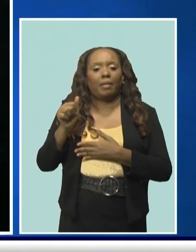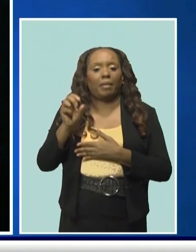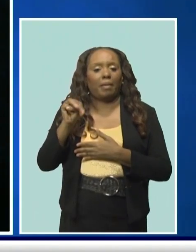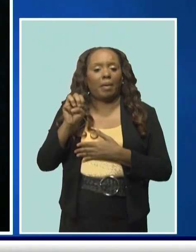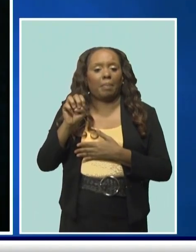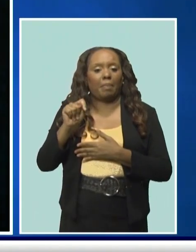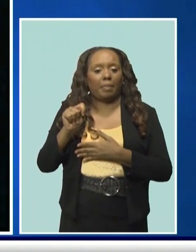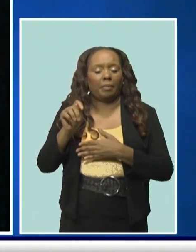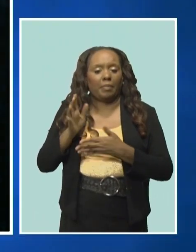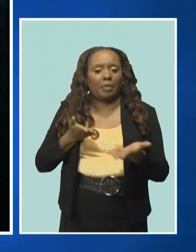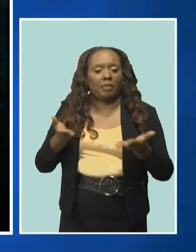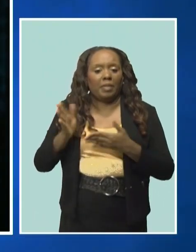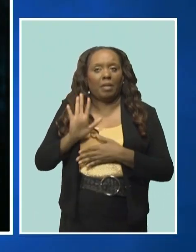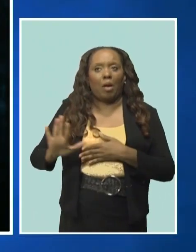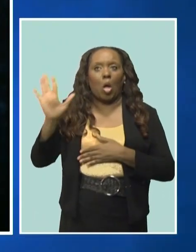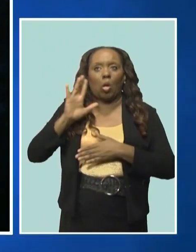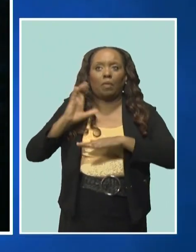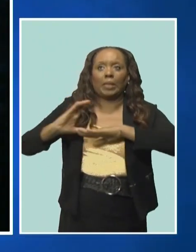region.